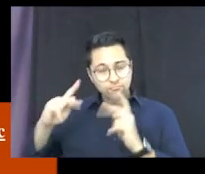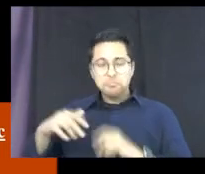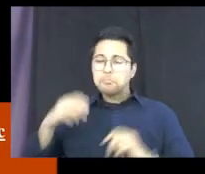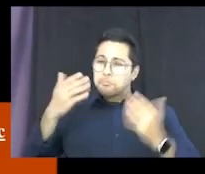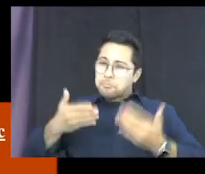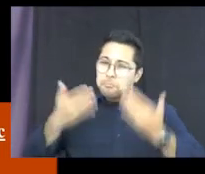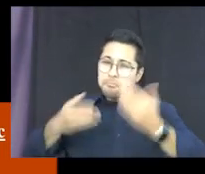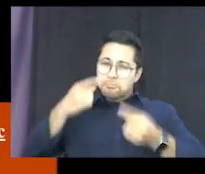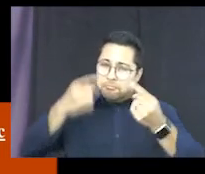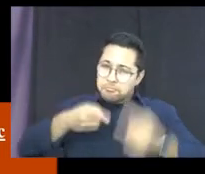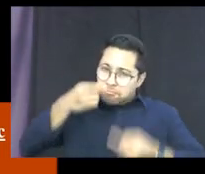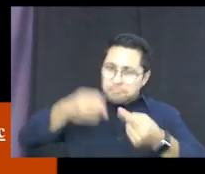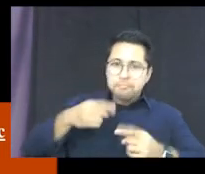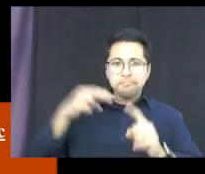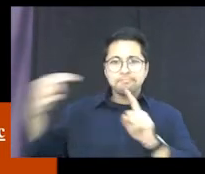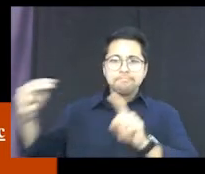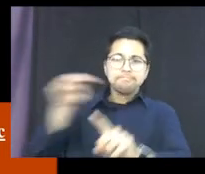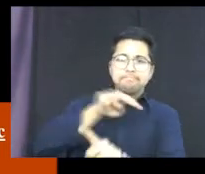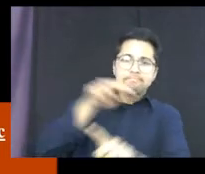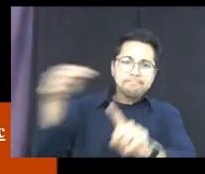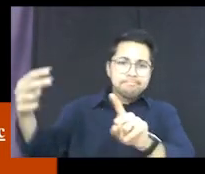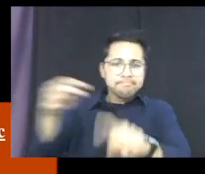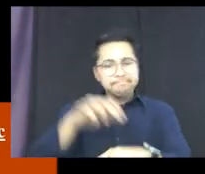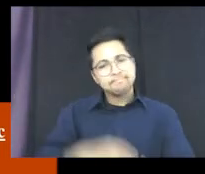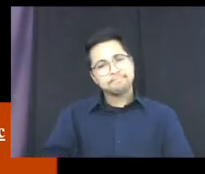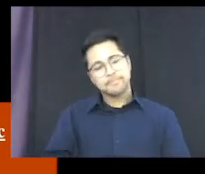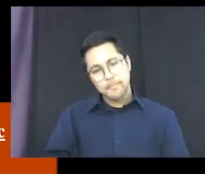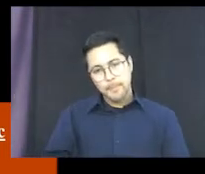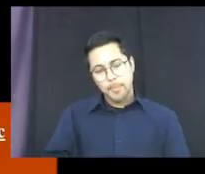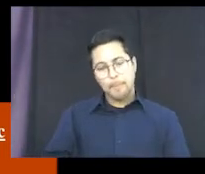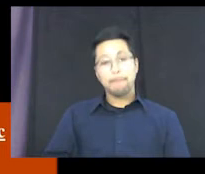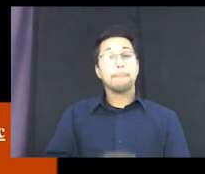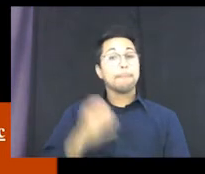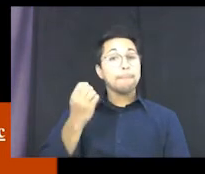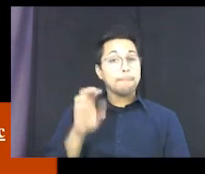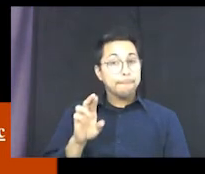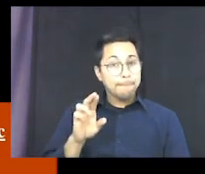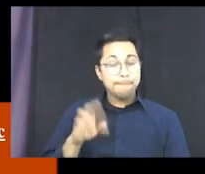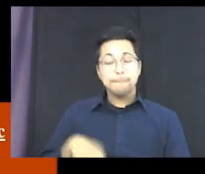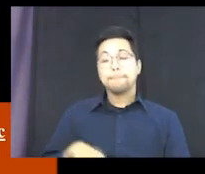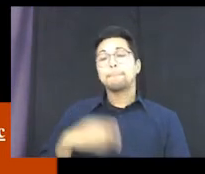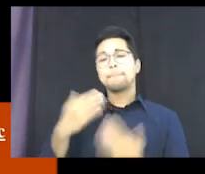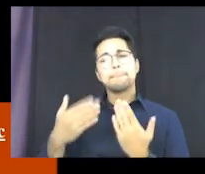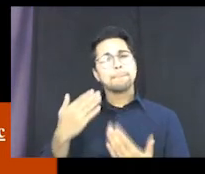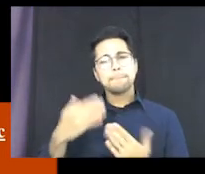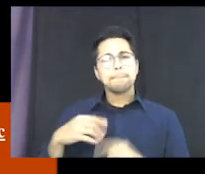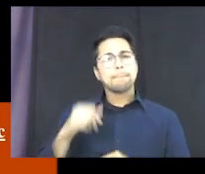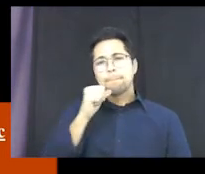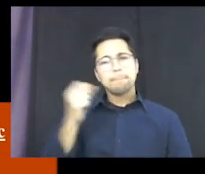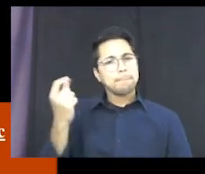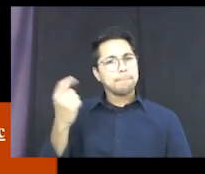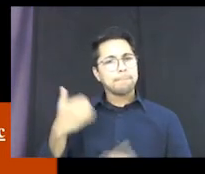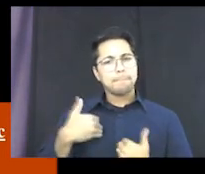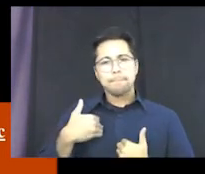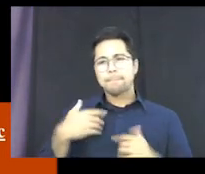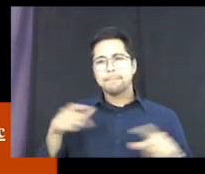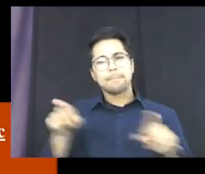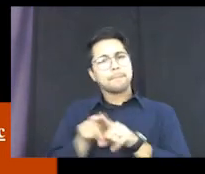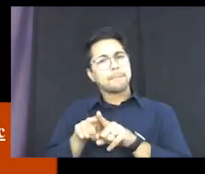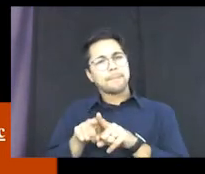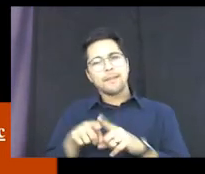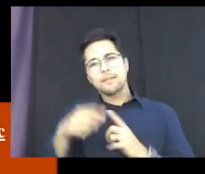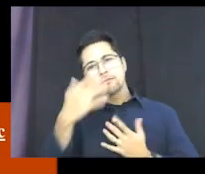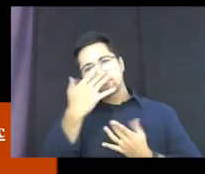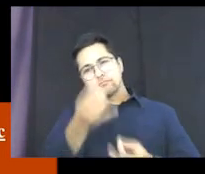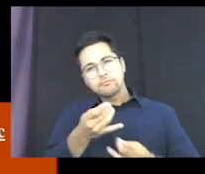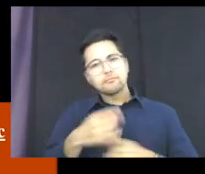understand differing views on issues discussed, or may not always share the same